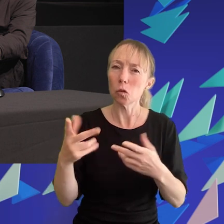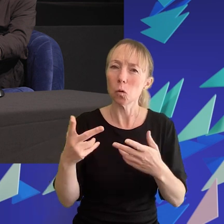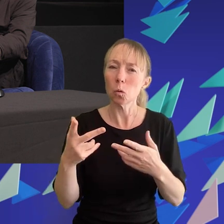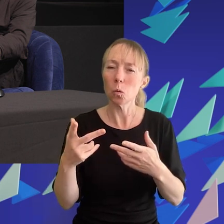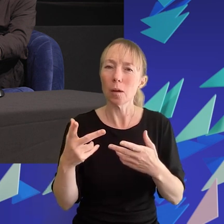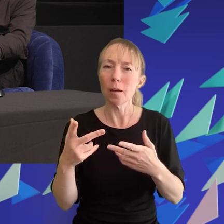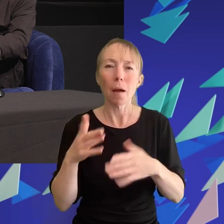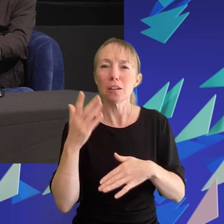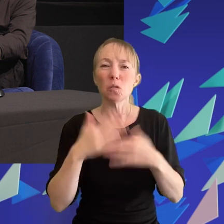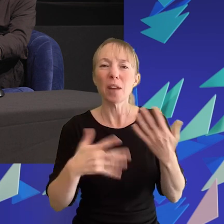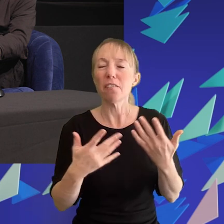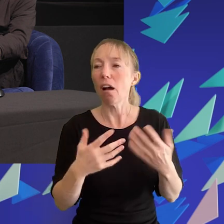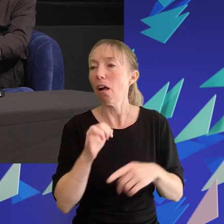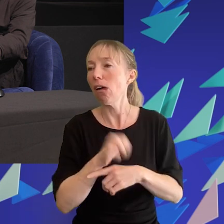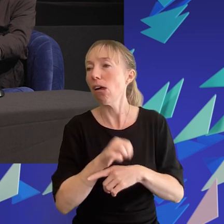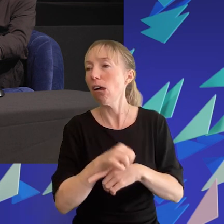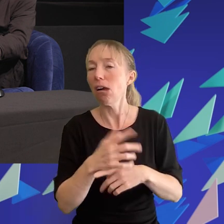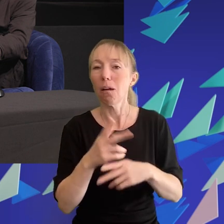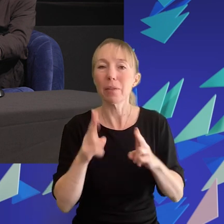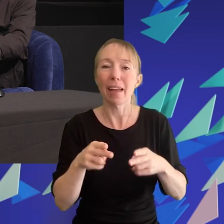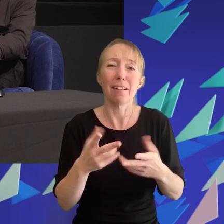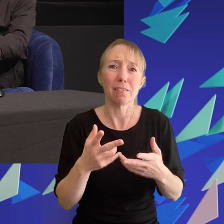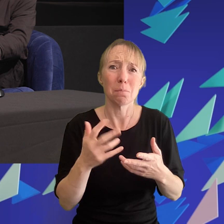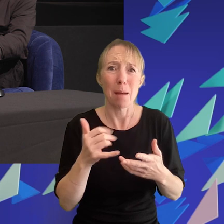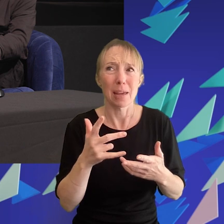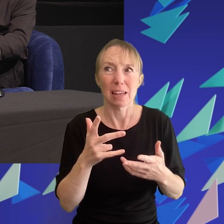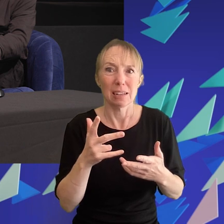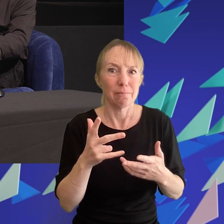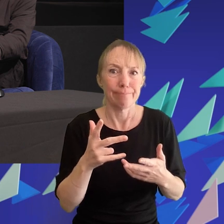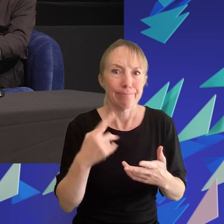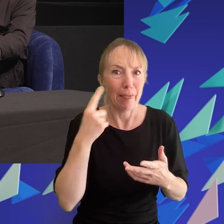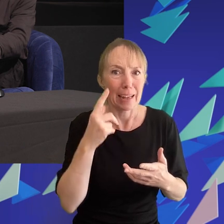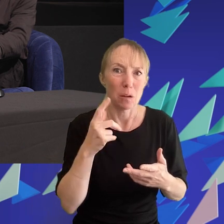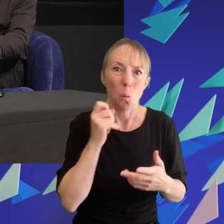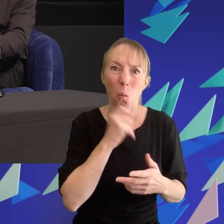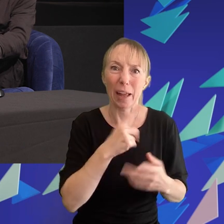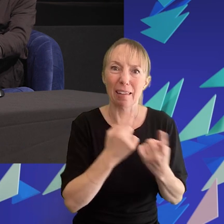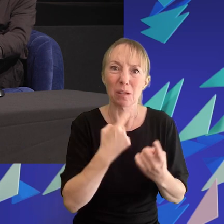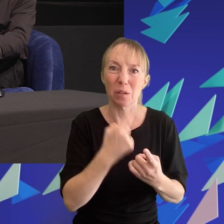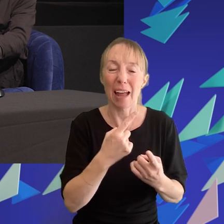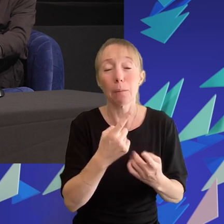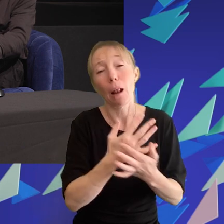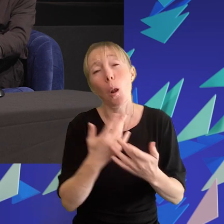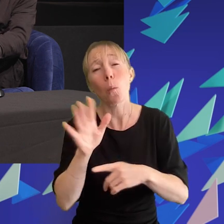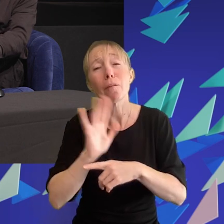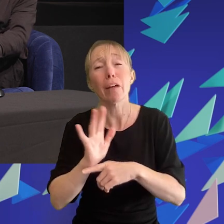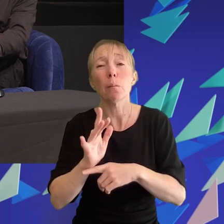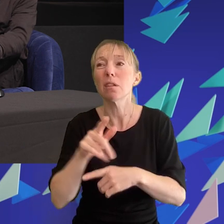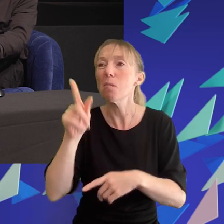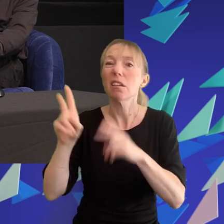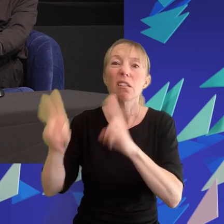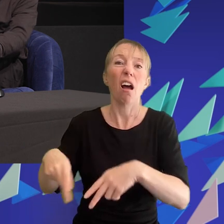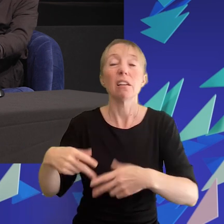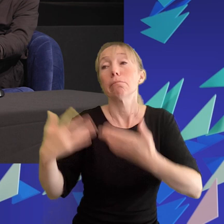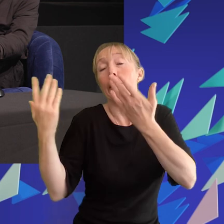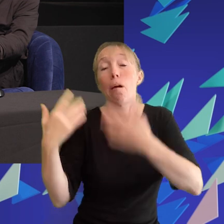it's never dealt with lightly, which sounds like an odd thing to say, but so many films do just treat it, someone dies in a sequence, and then you